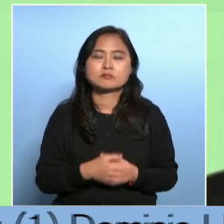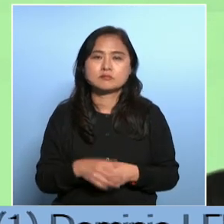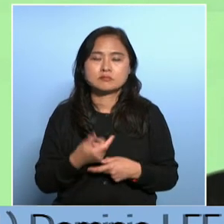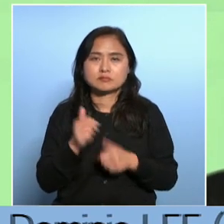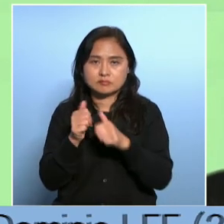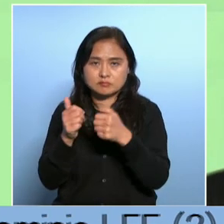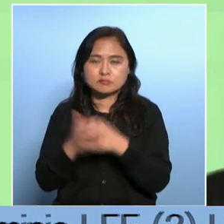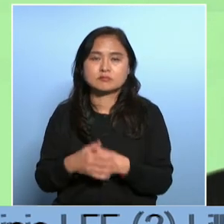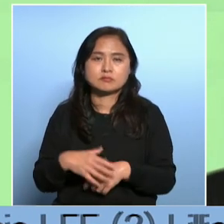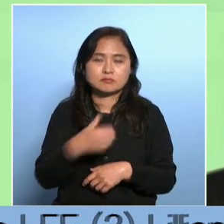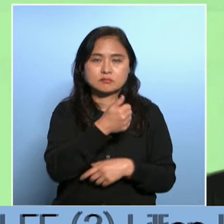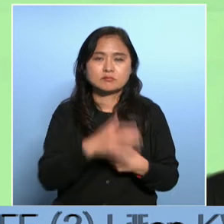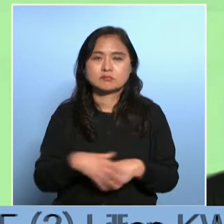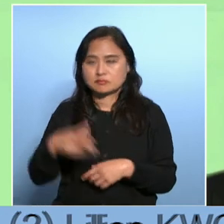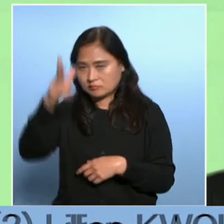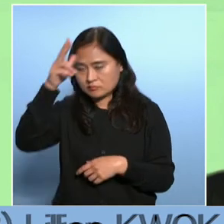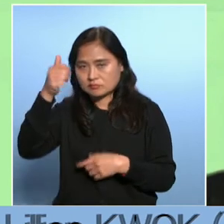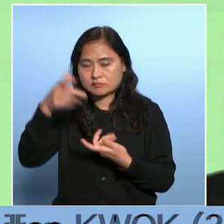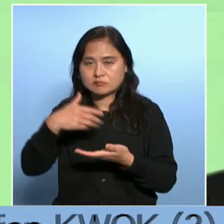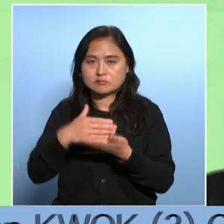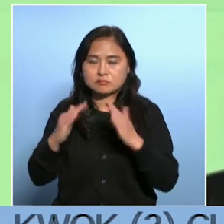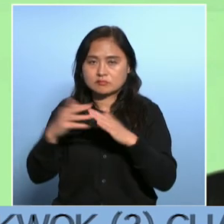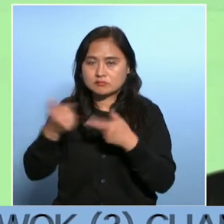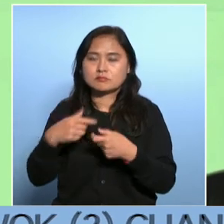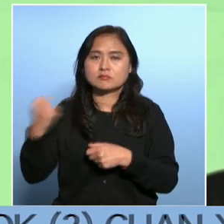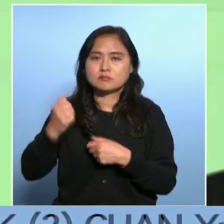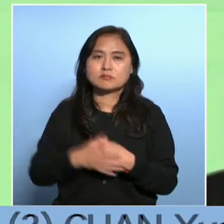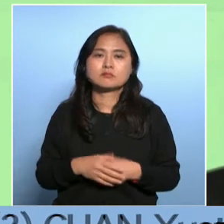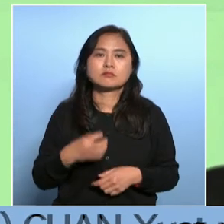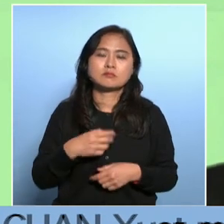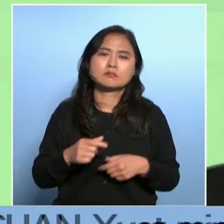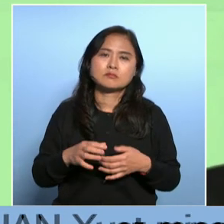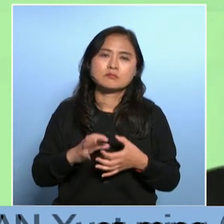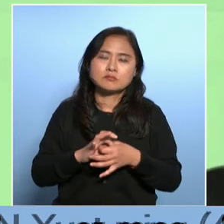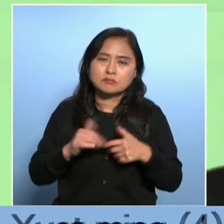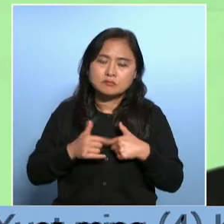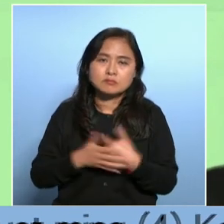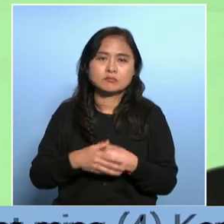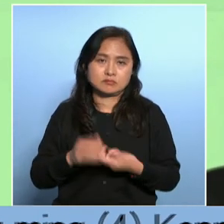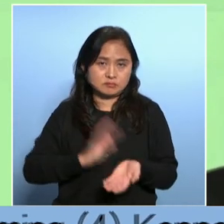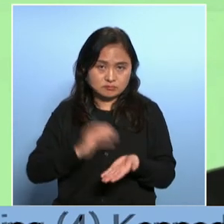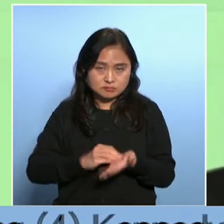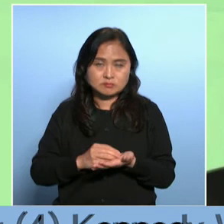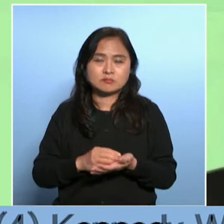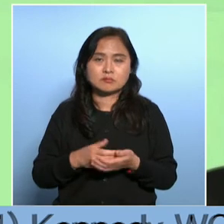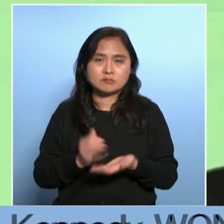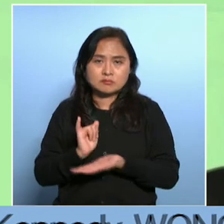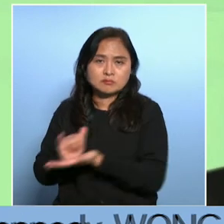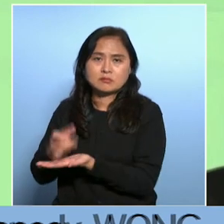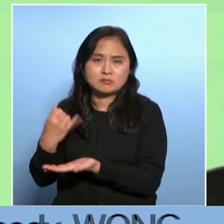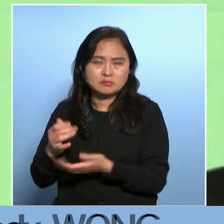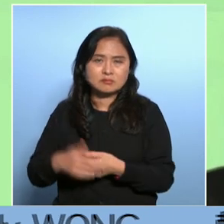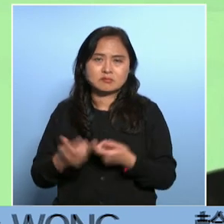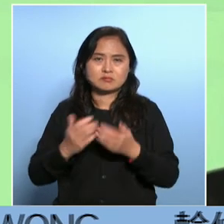interfacing of efforts with the mainland authorities.